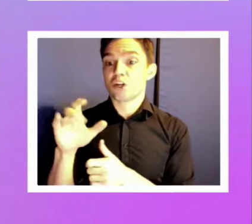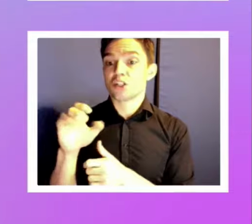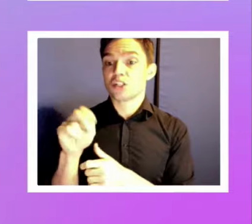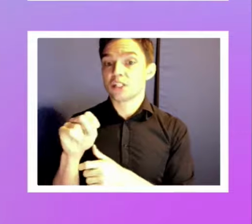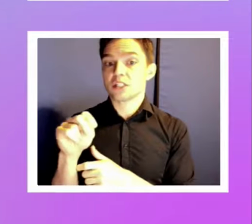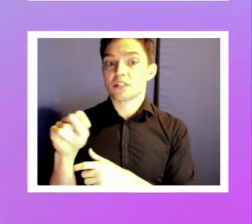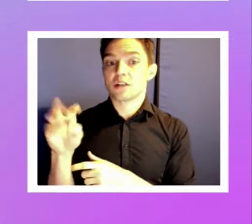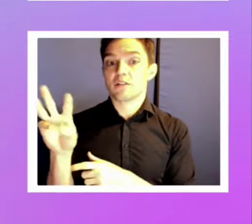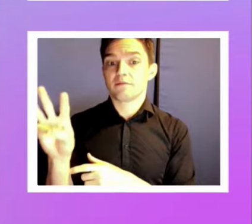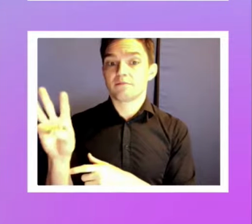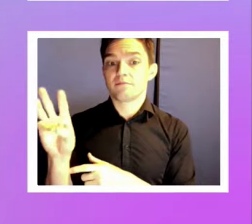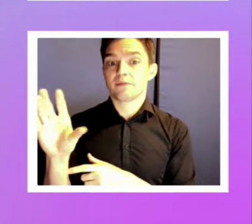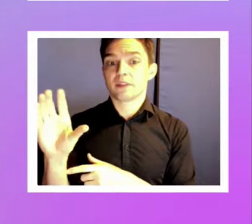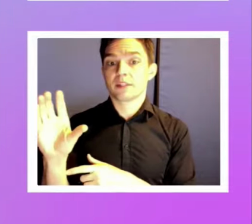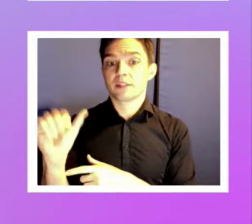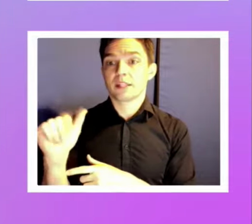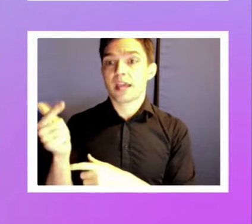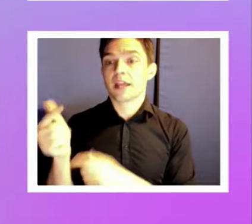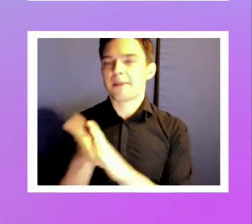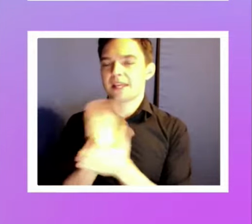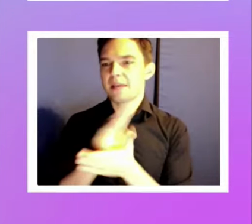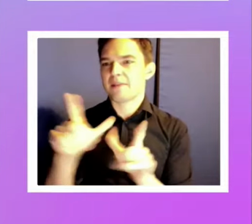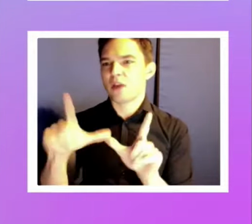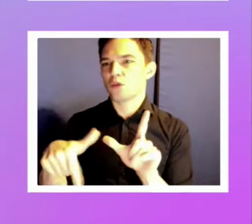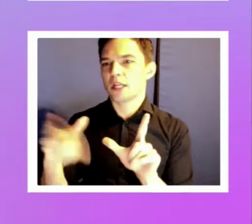1, was that it got outdated.